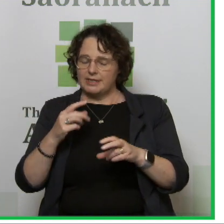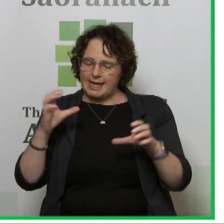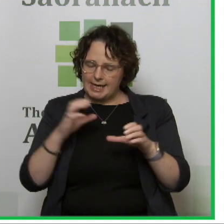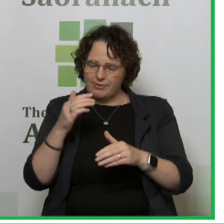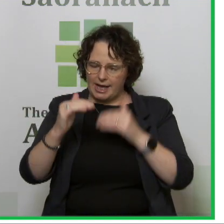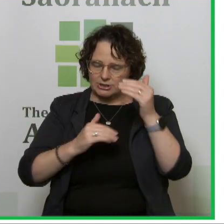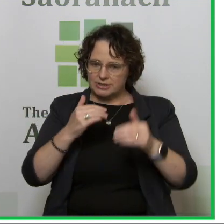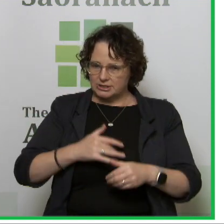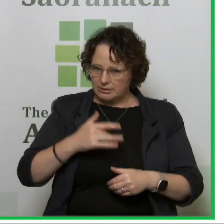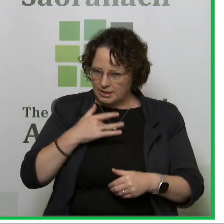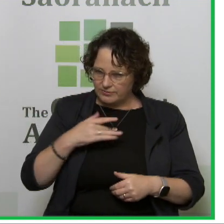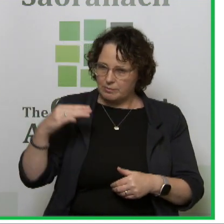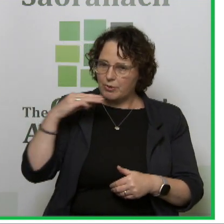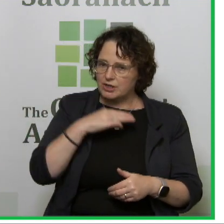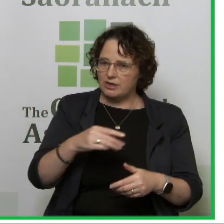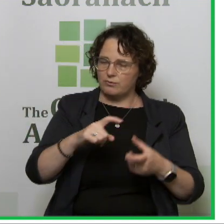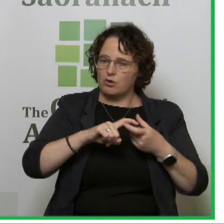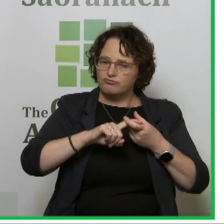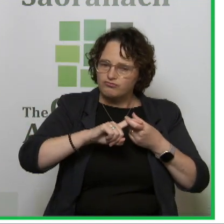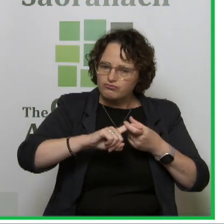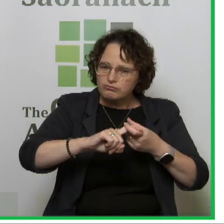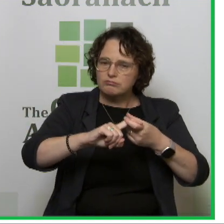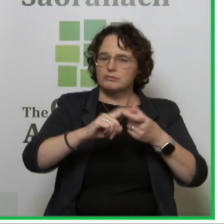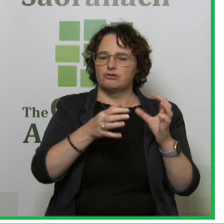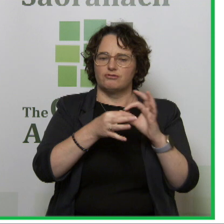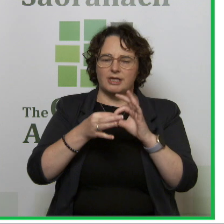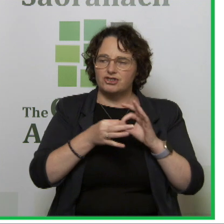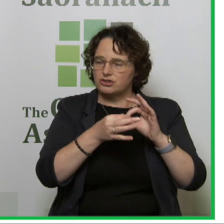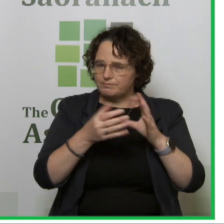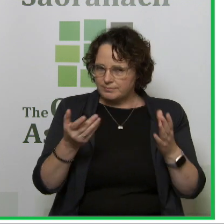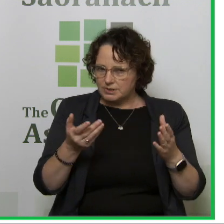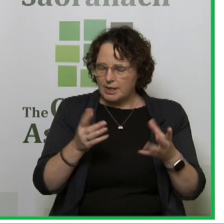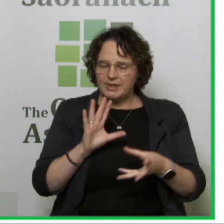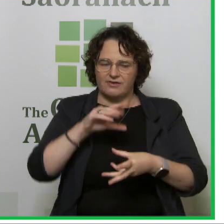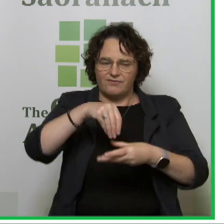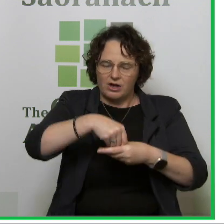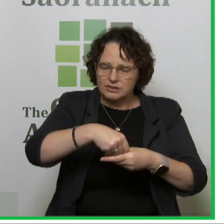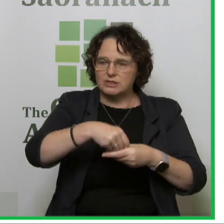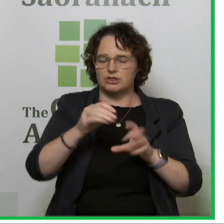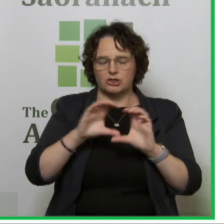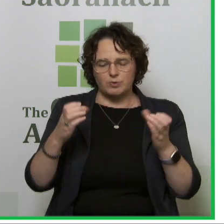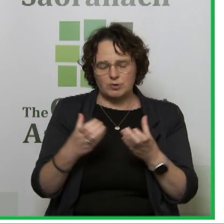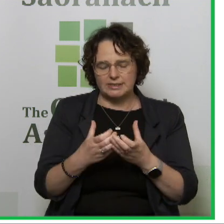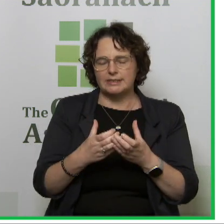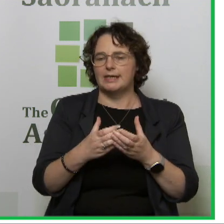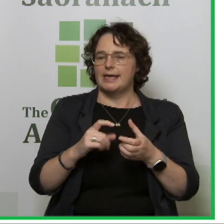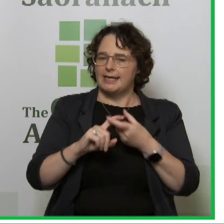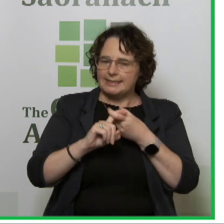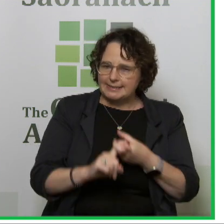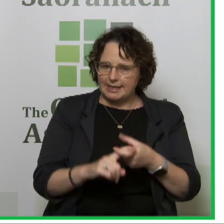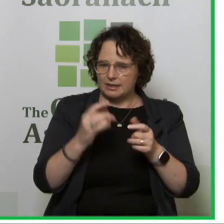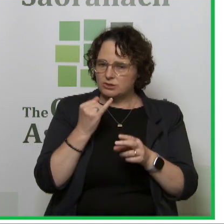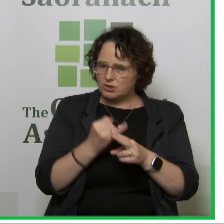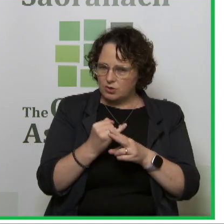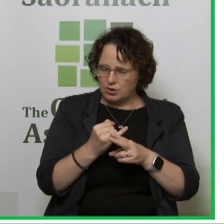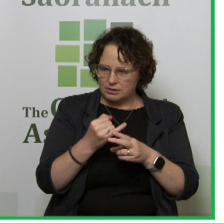life. We know the importance of stable relationships. We know the importance of being involved in your community, staying at school. These things, which may seem very banal,